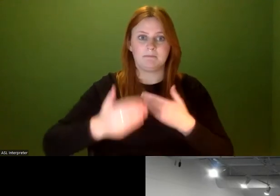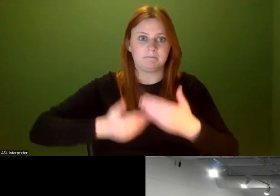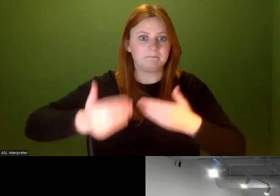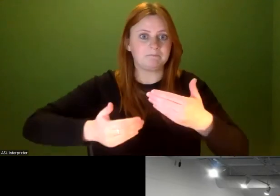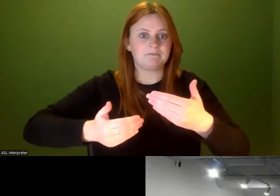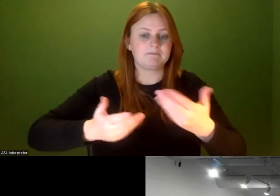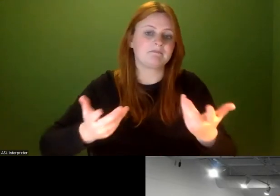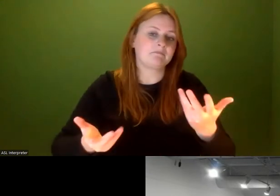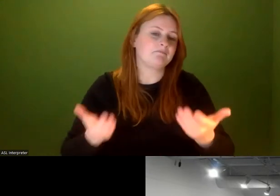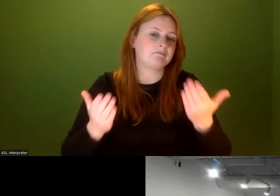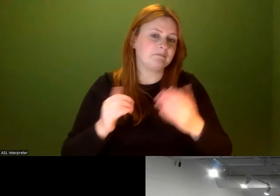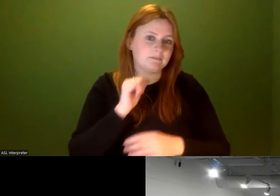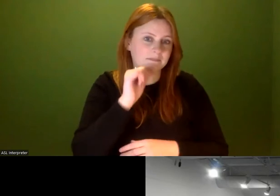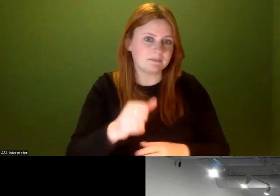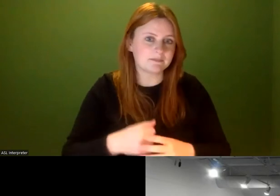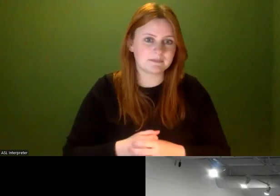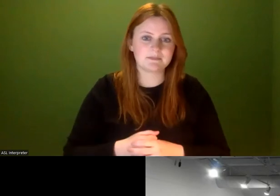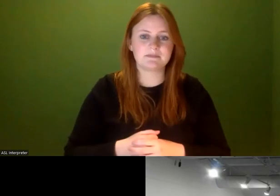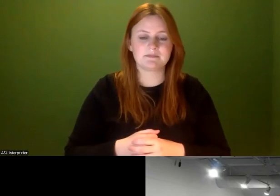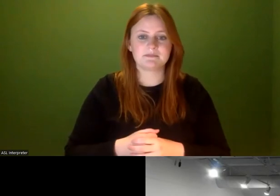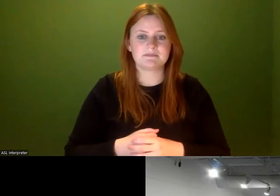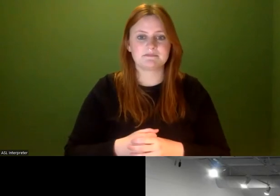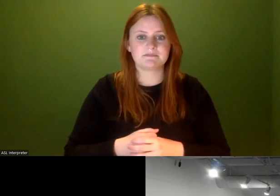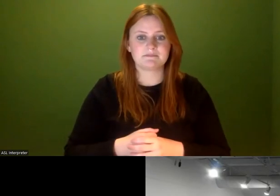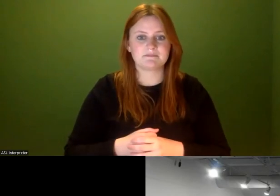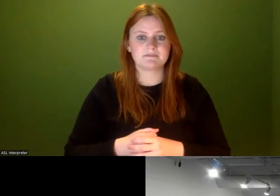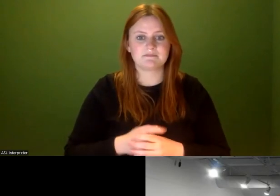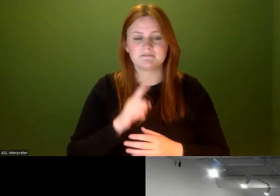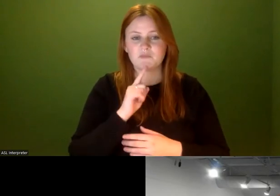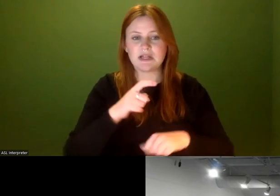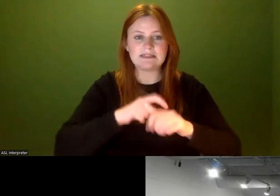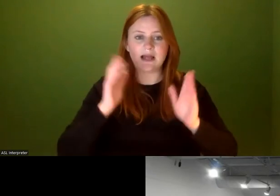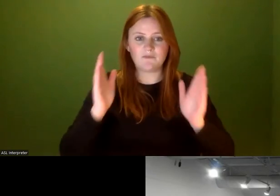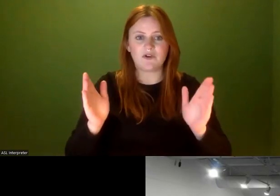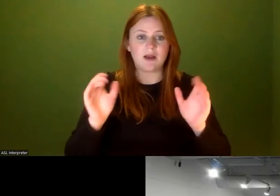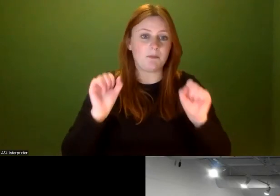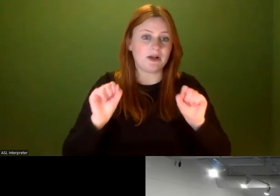of it. It's just what it makes possible within a time frame.